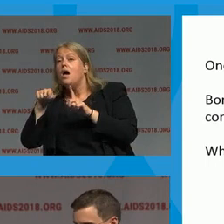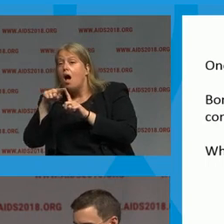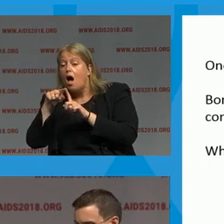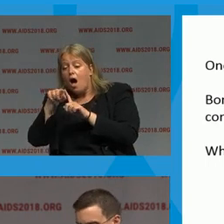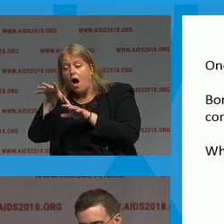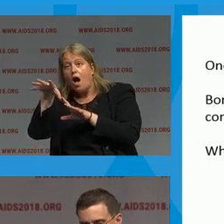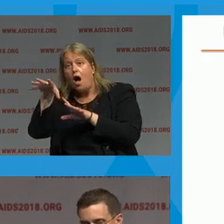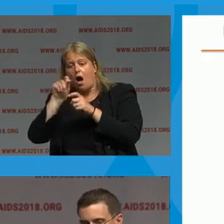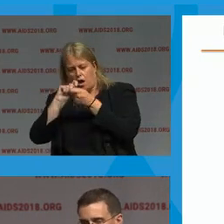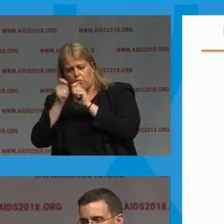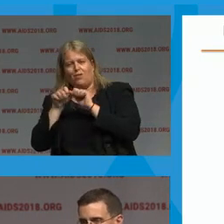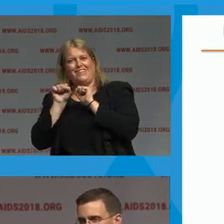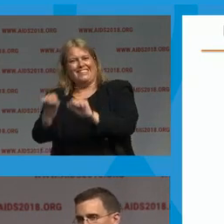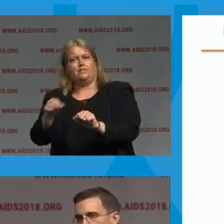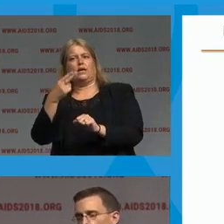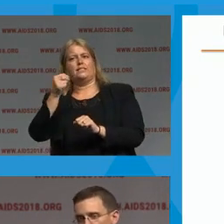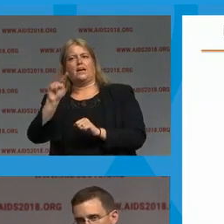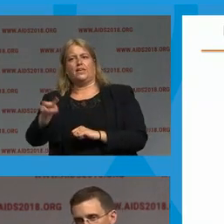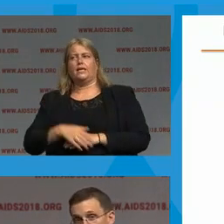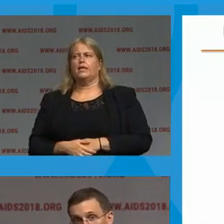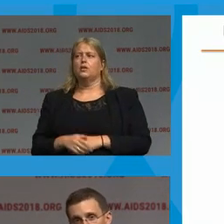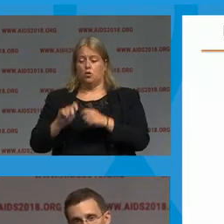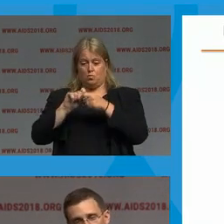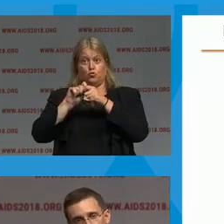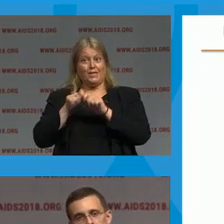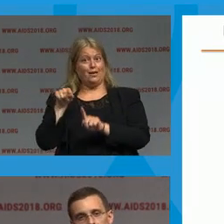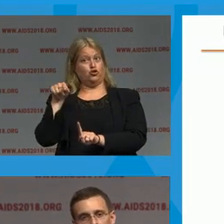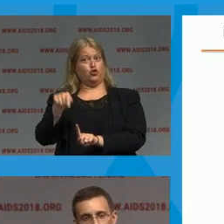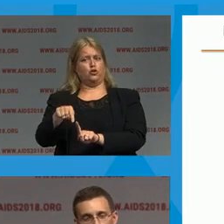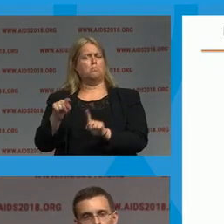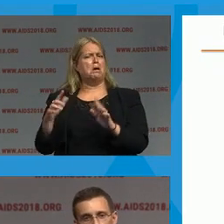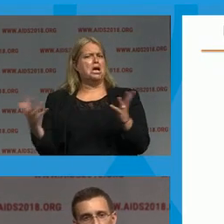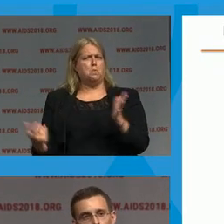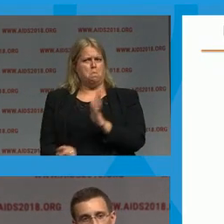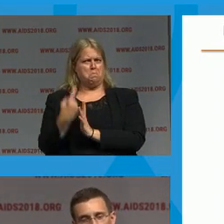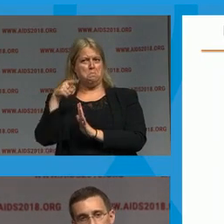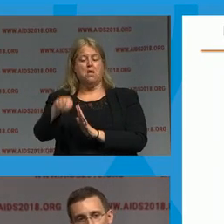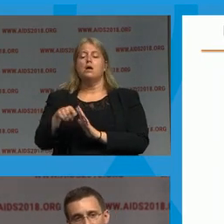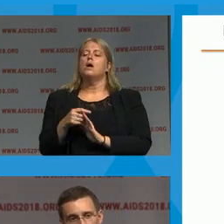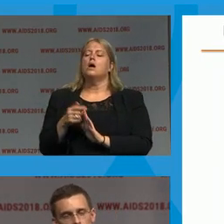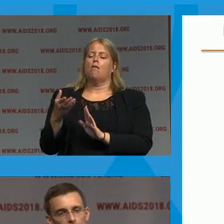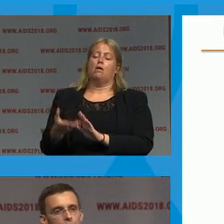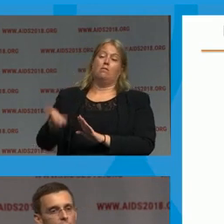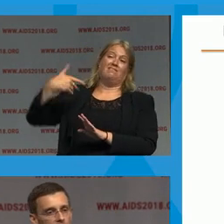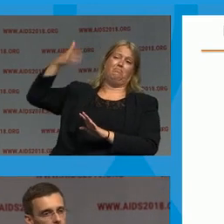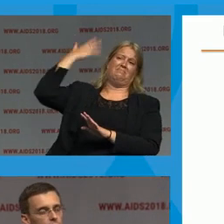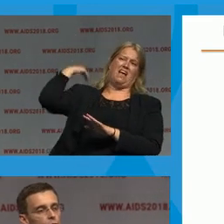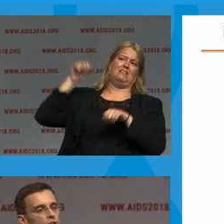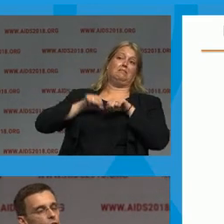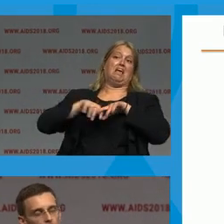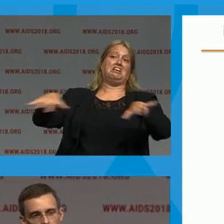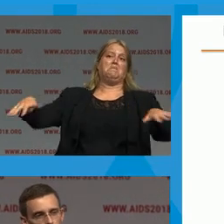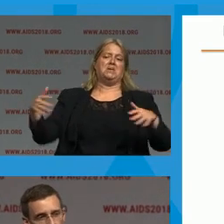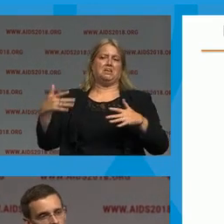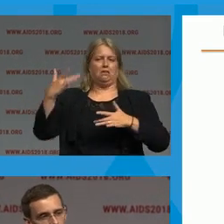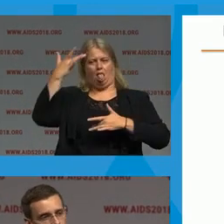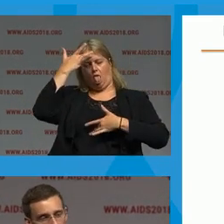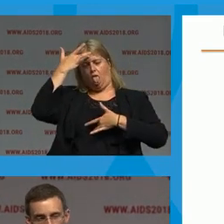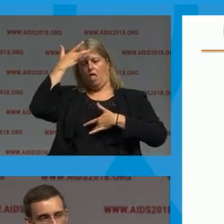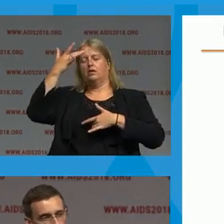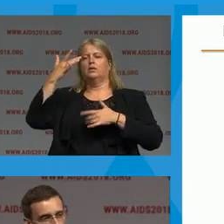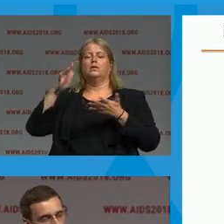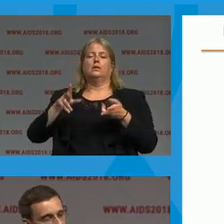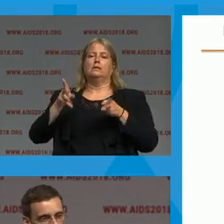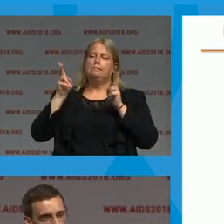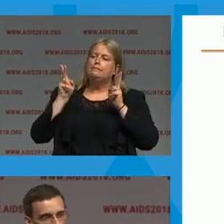come from? What's clear is that it was selected by some past epidemic which caused a lot of death and a